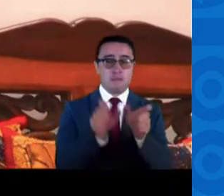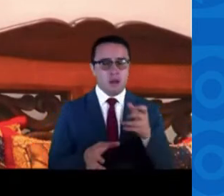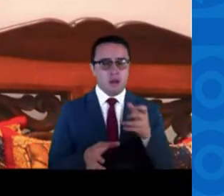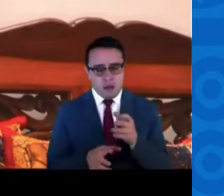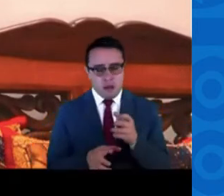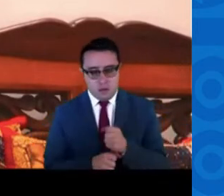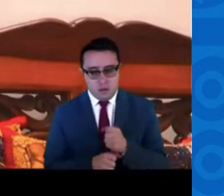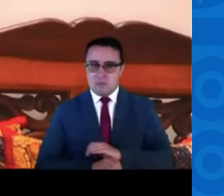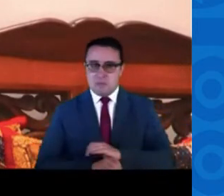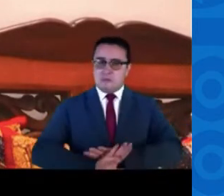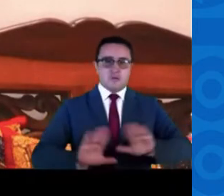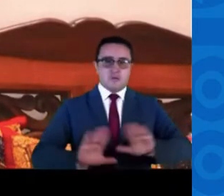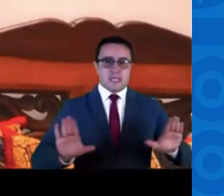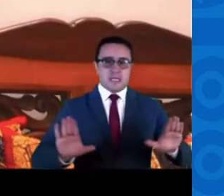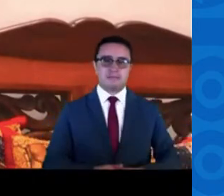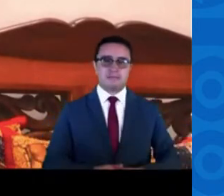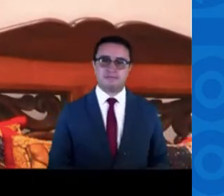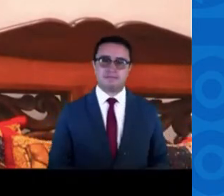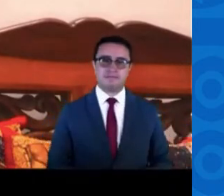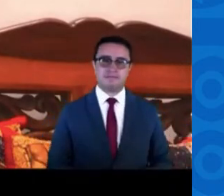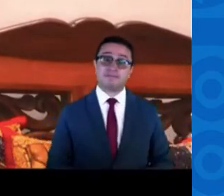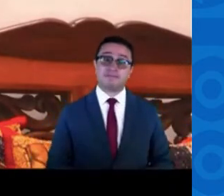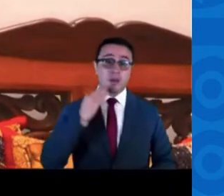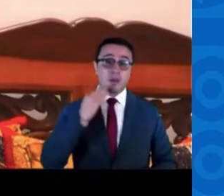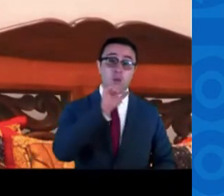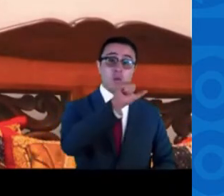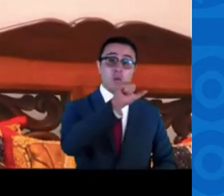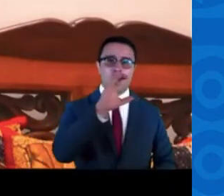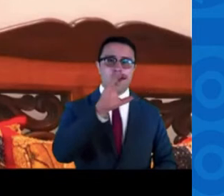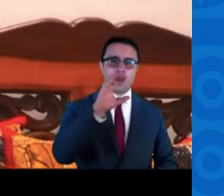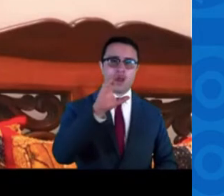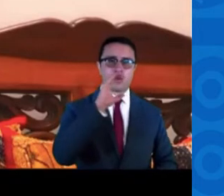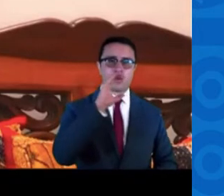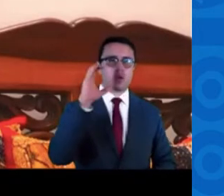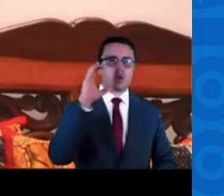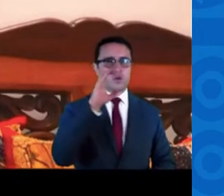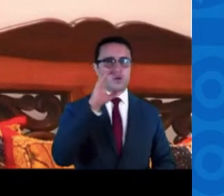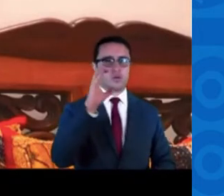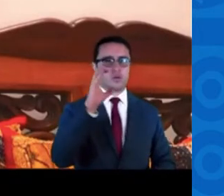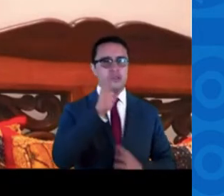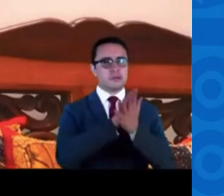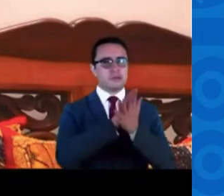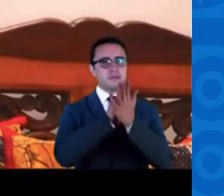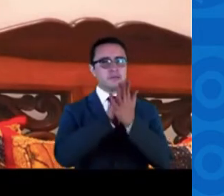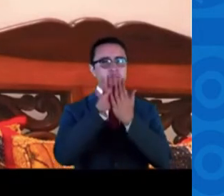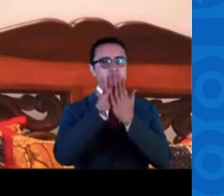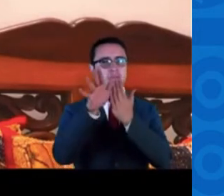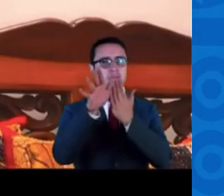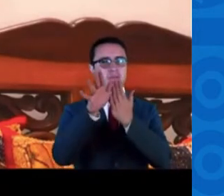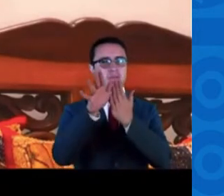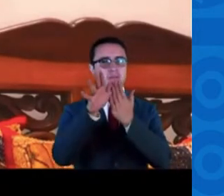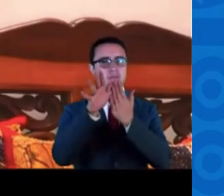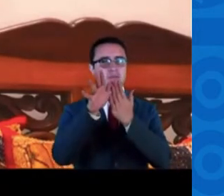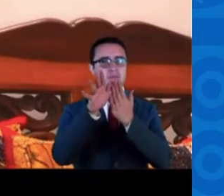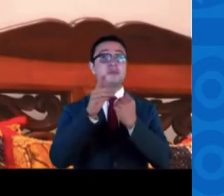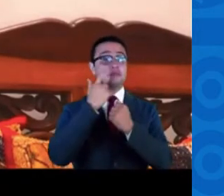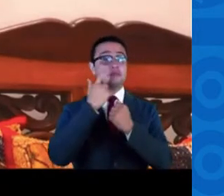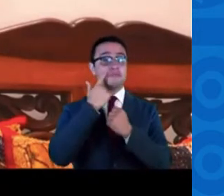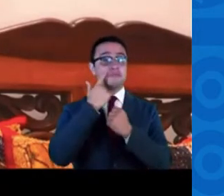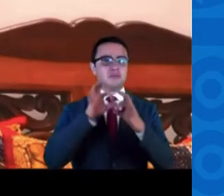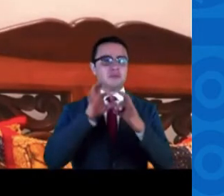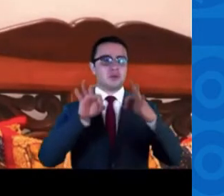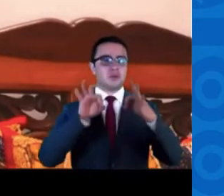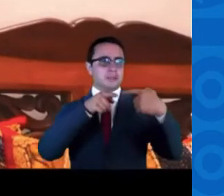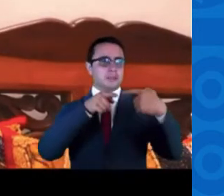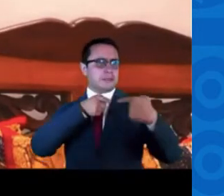out to the authorities, to the public sector, to the private sector, to our